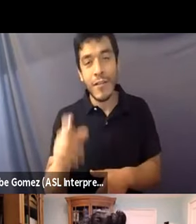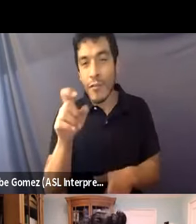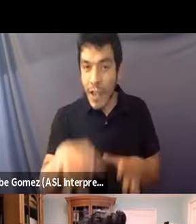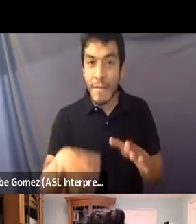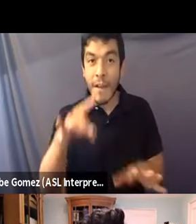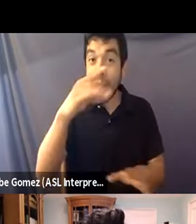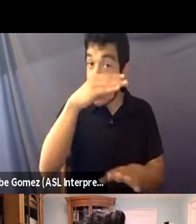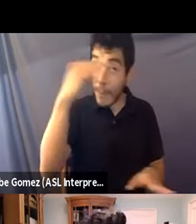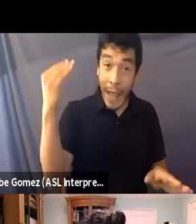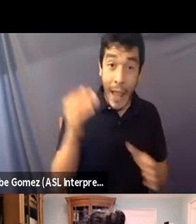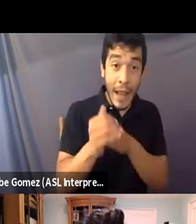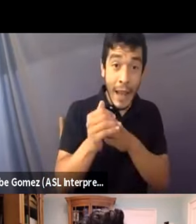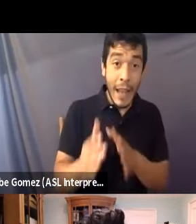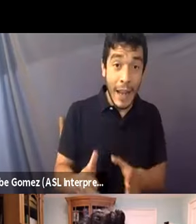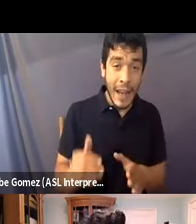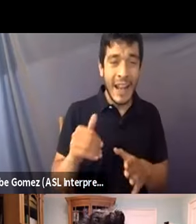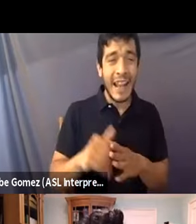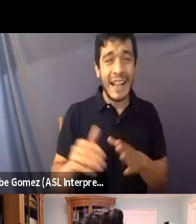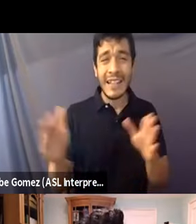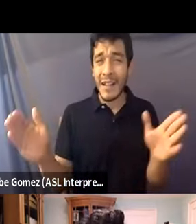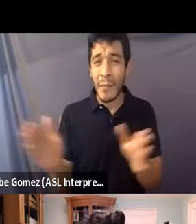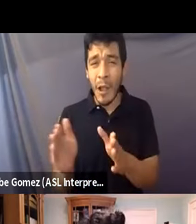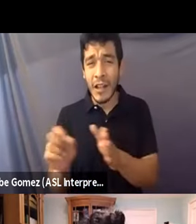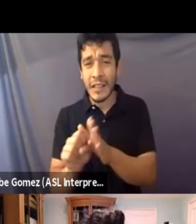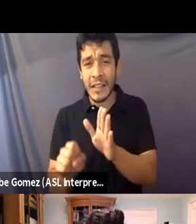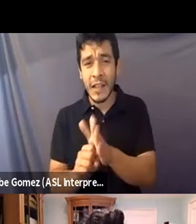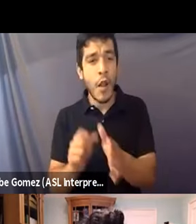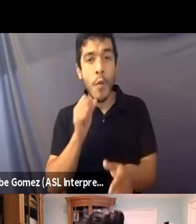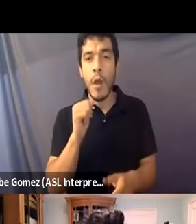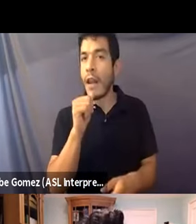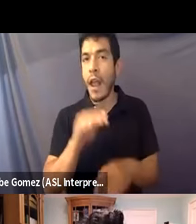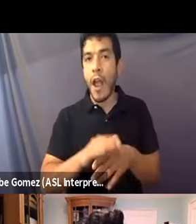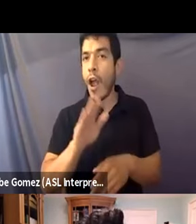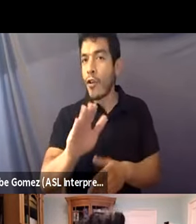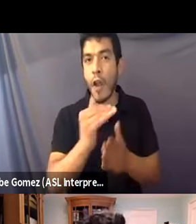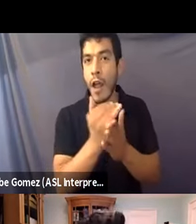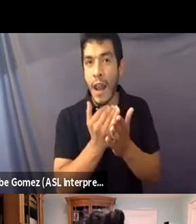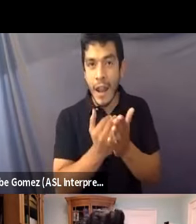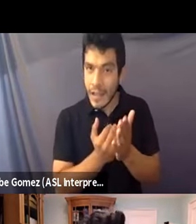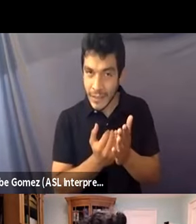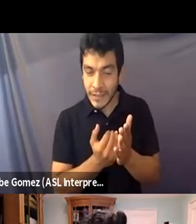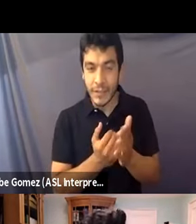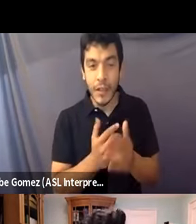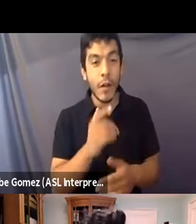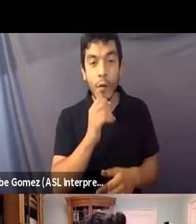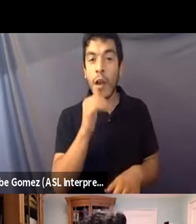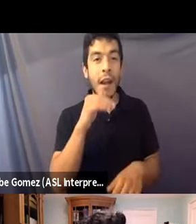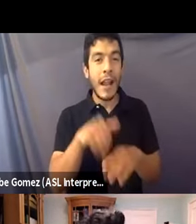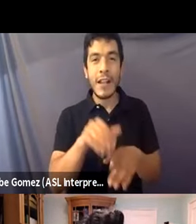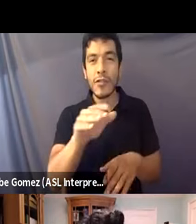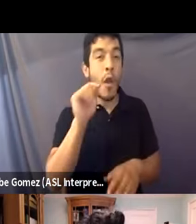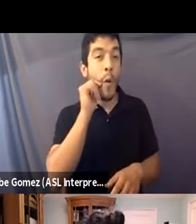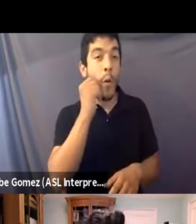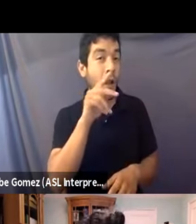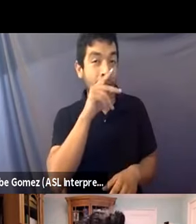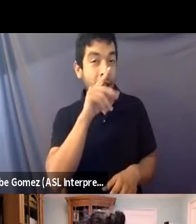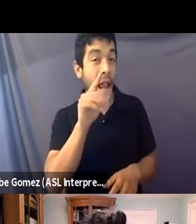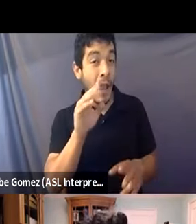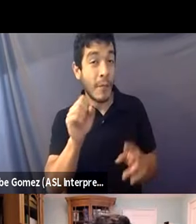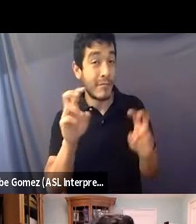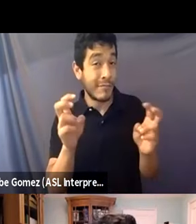in rural parts of the state who are not on your list, who are not in the cool kids clubs. If you want to be